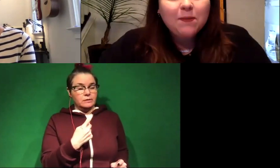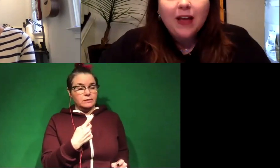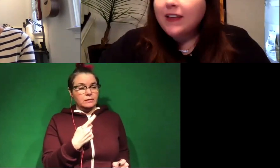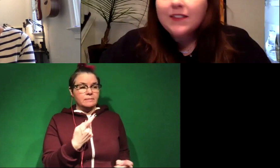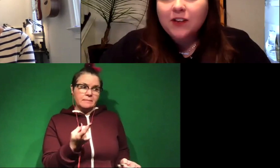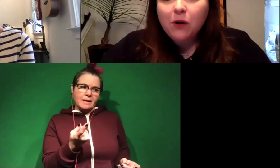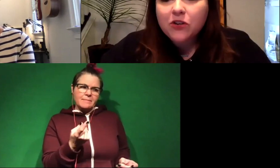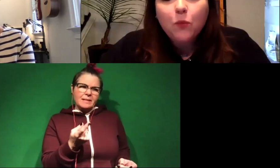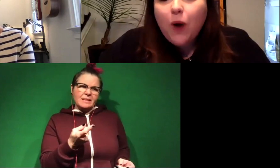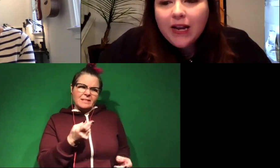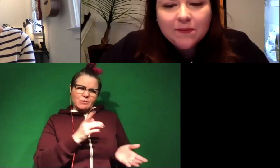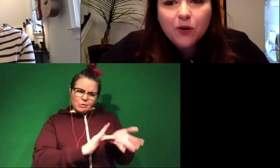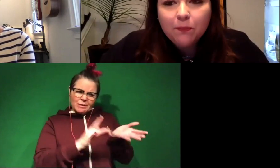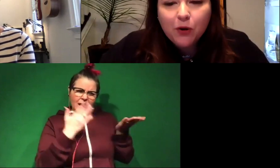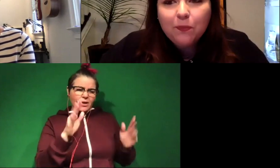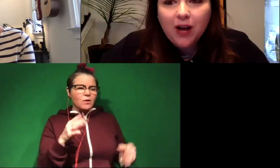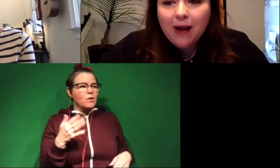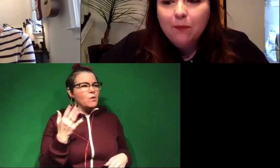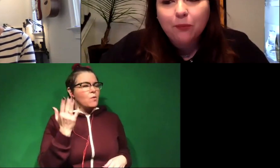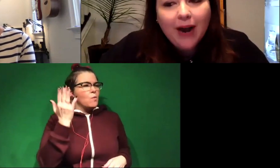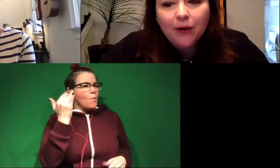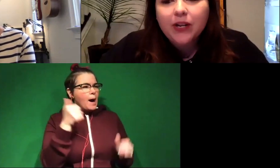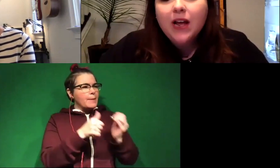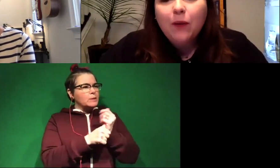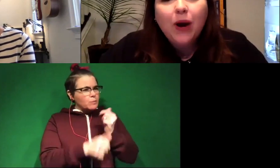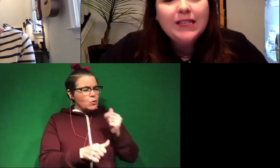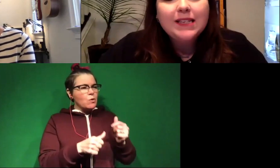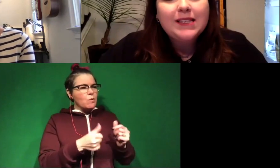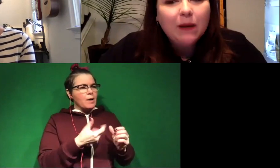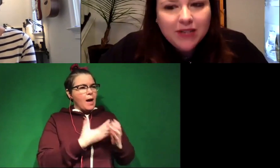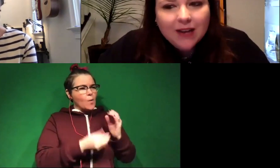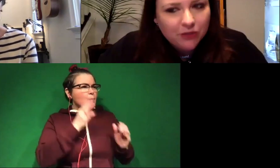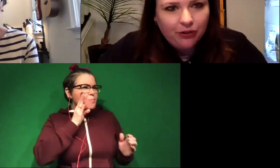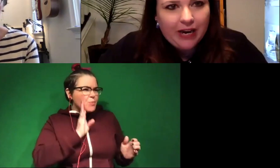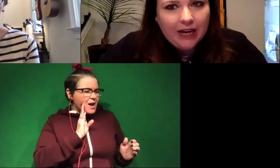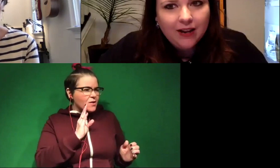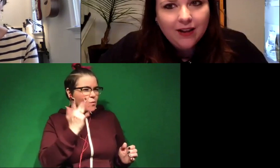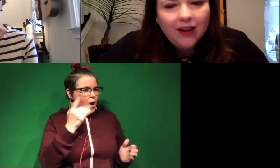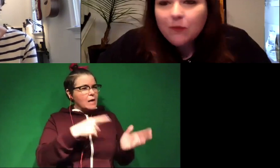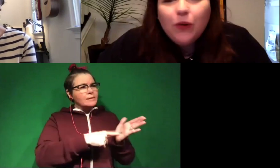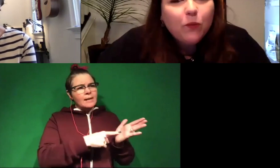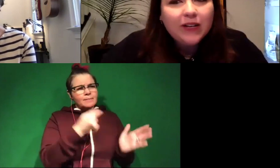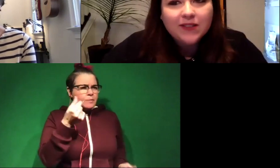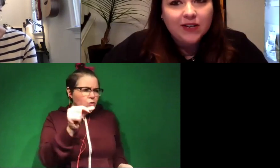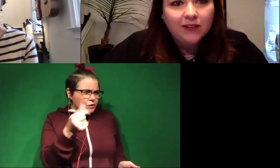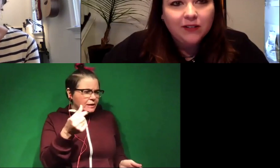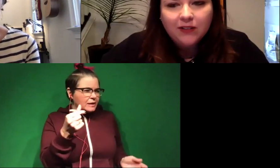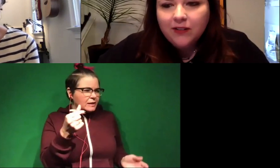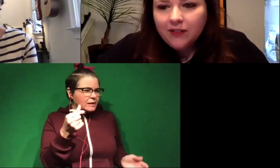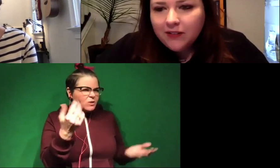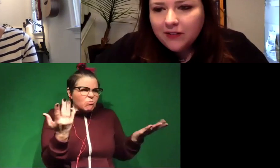crass, but I think it's a good question. Why does poop come out brown, and why is it sometimes green? And like, what is the